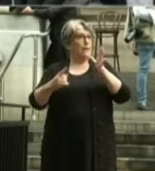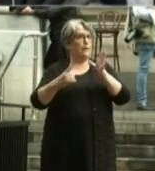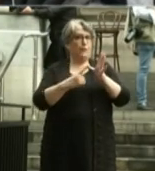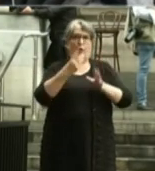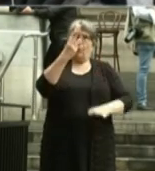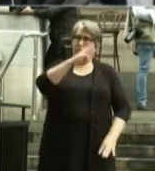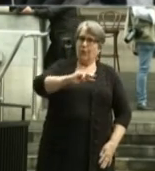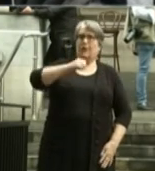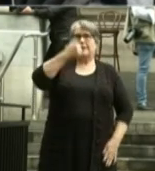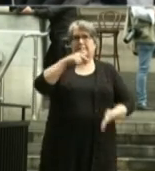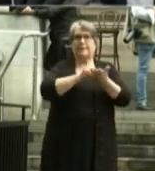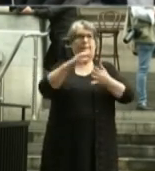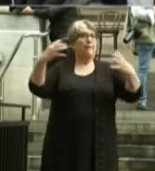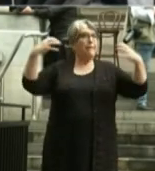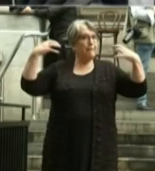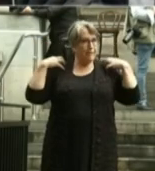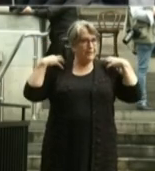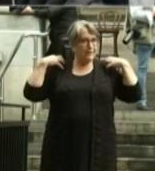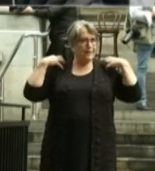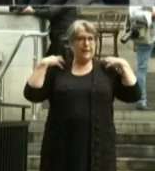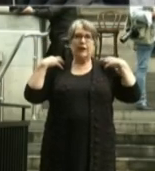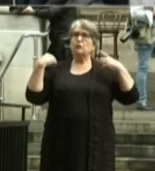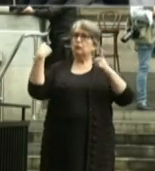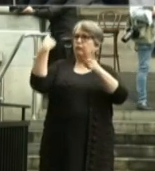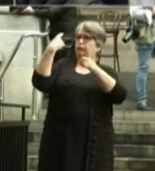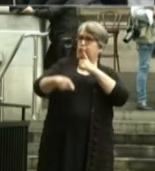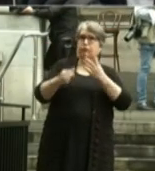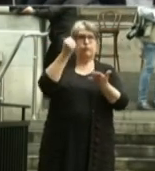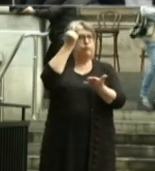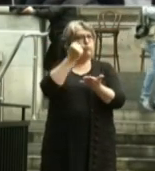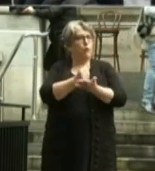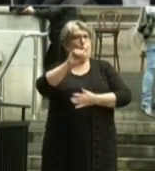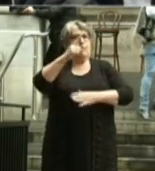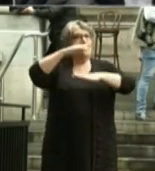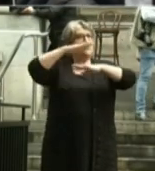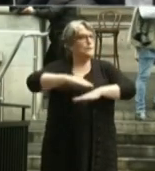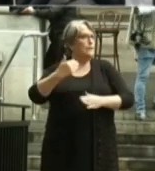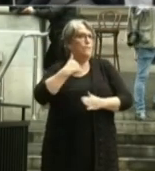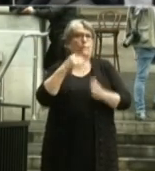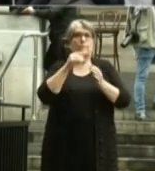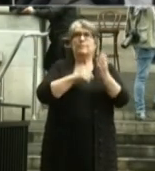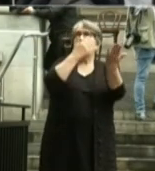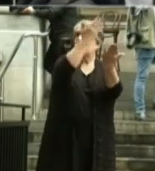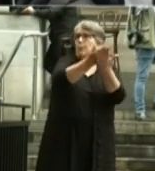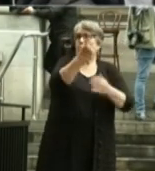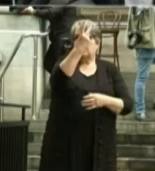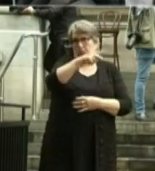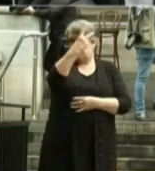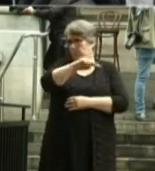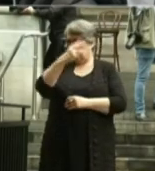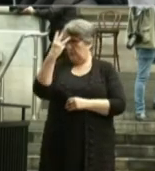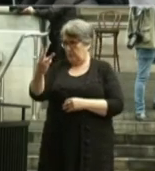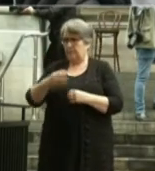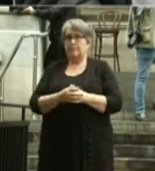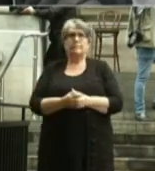Australia's 36th Governor to give assent to the First Nations Voice Bill